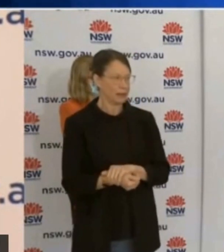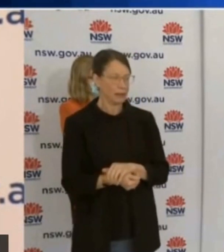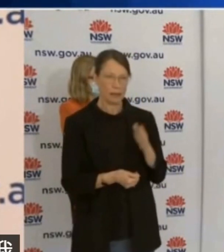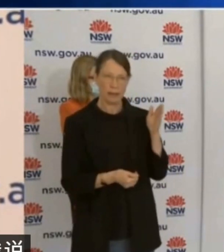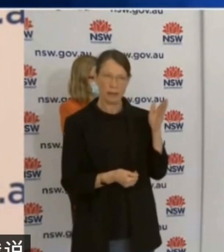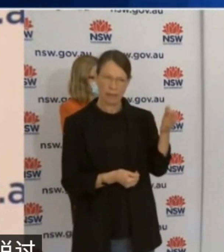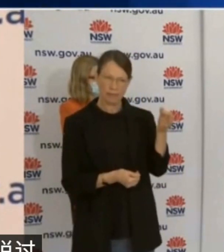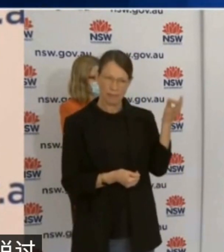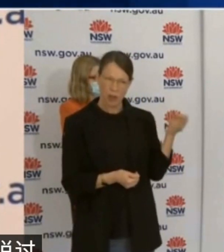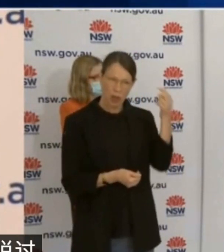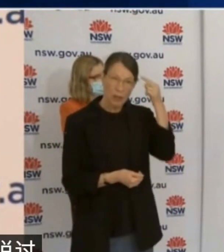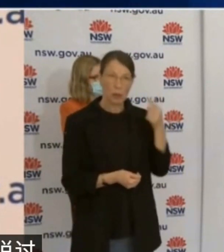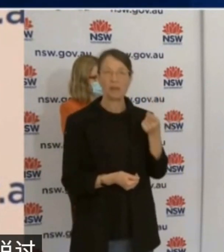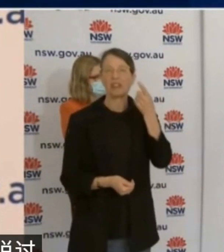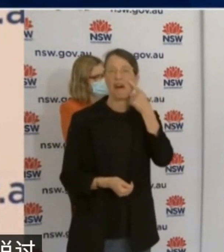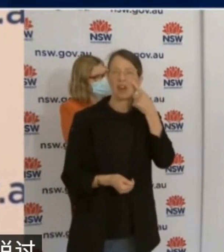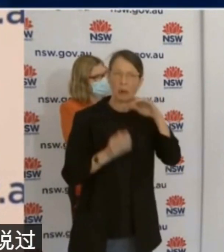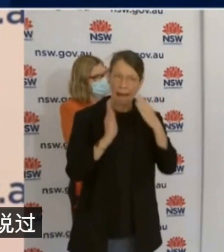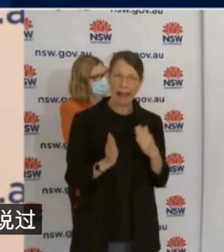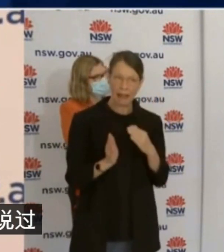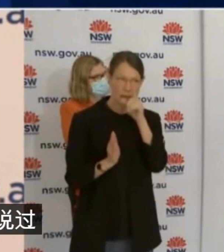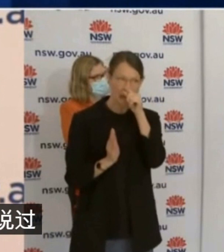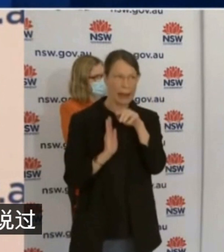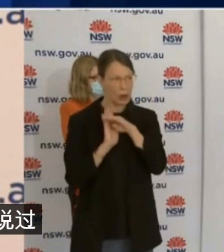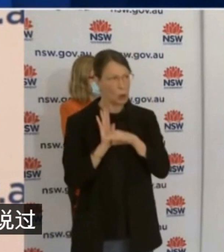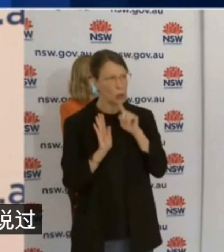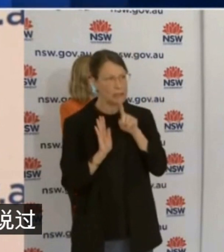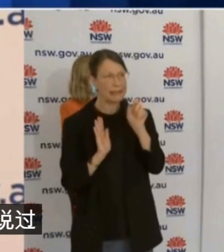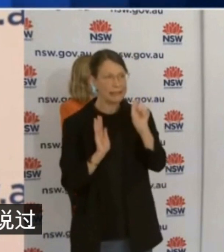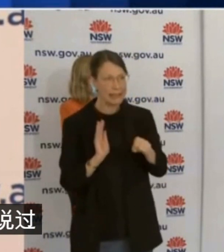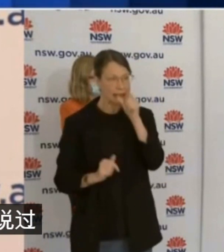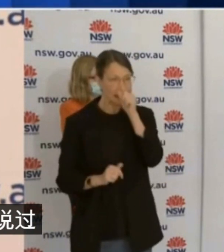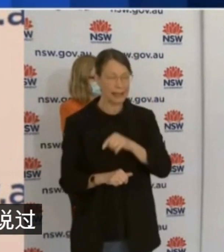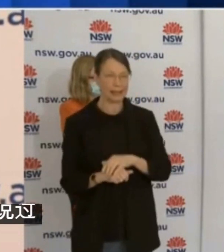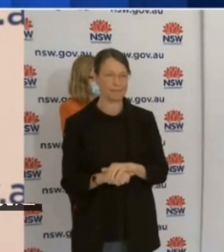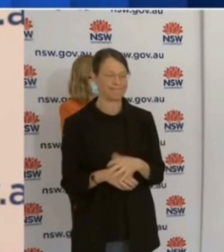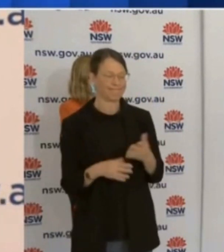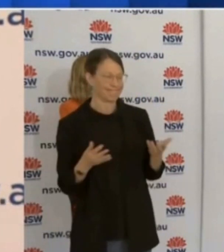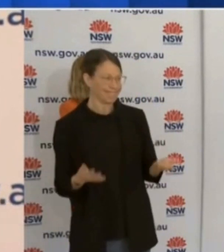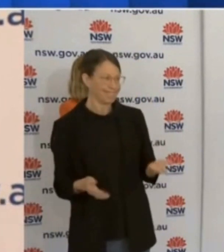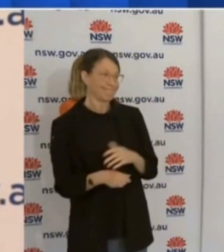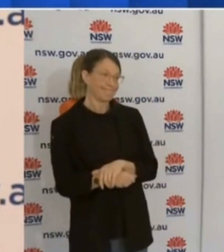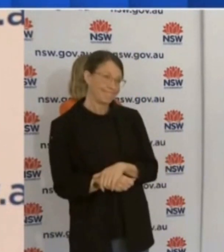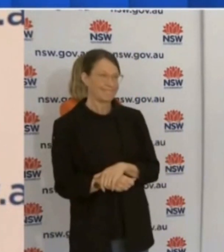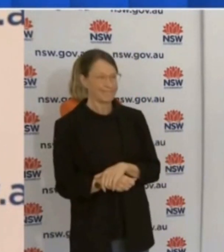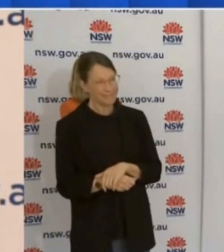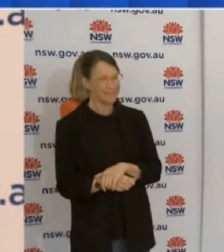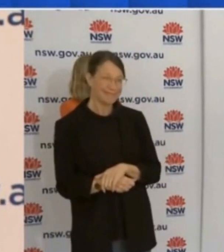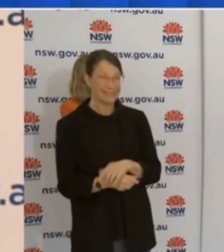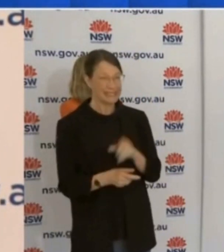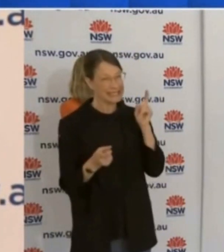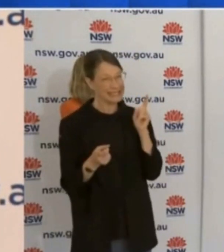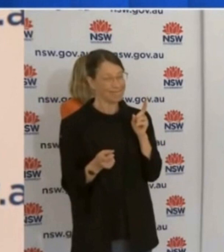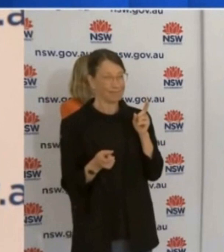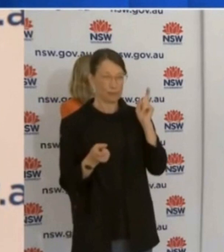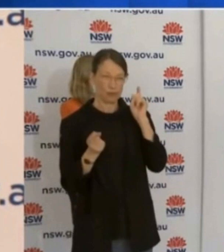legal? So, as I said, there are matters where one has to be a little bit cautious because I'm